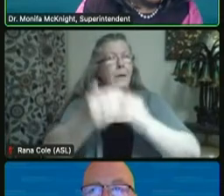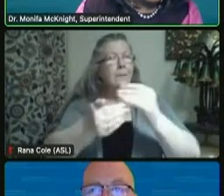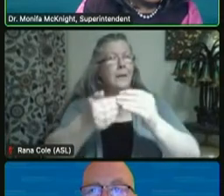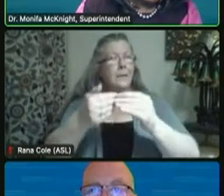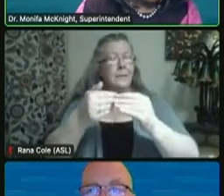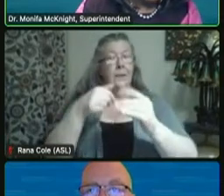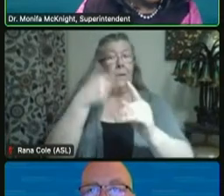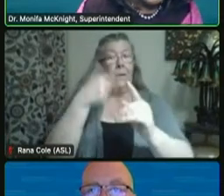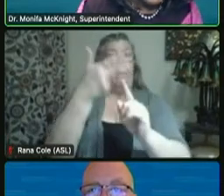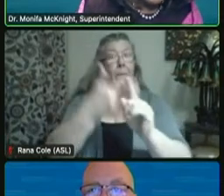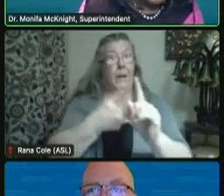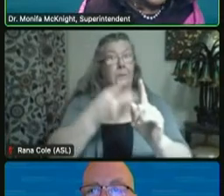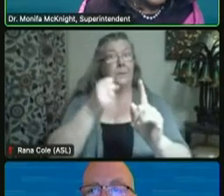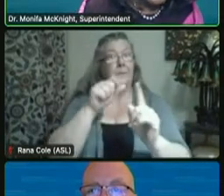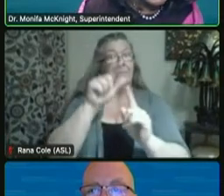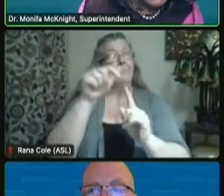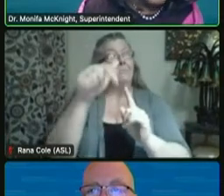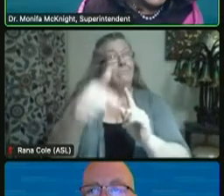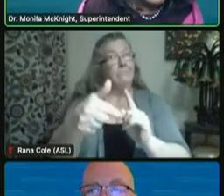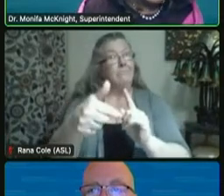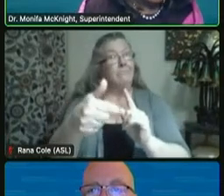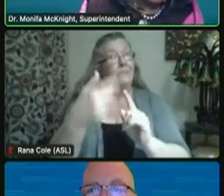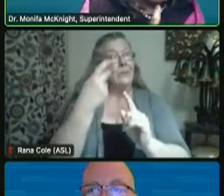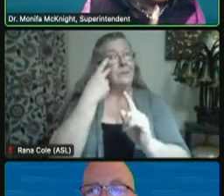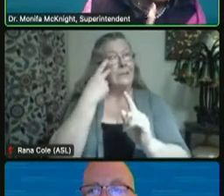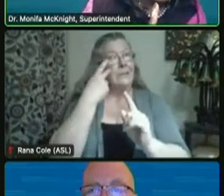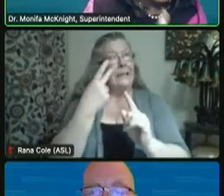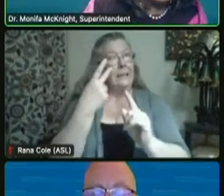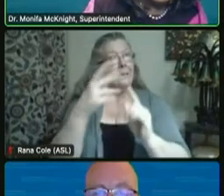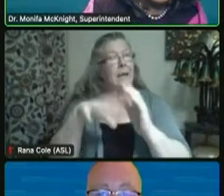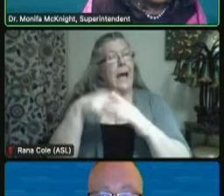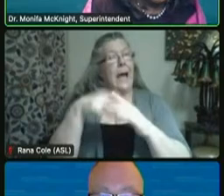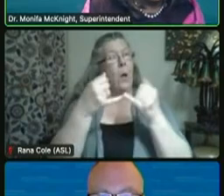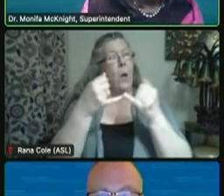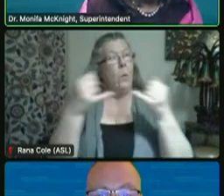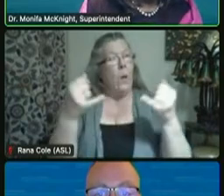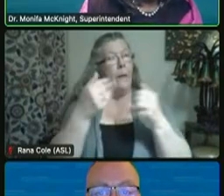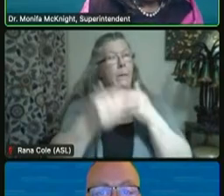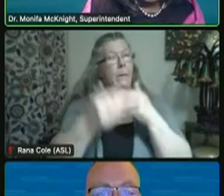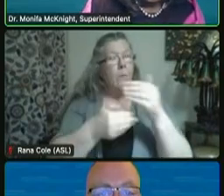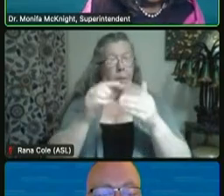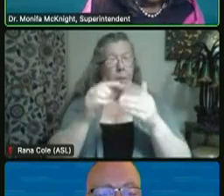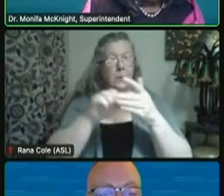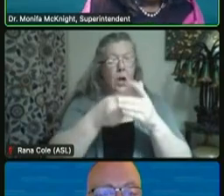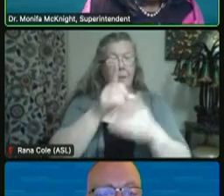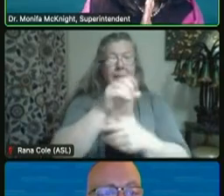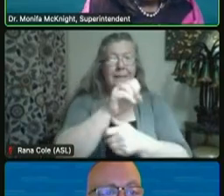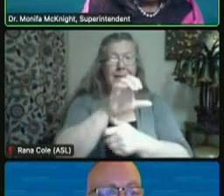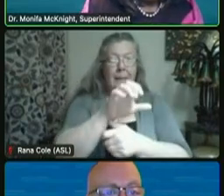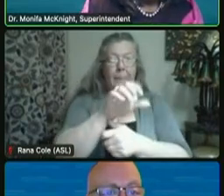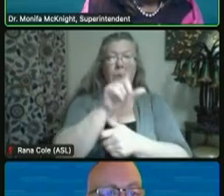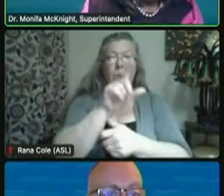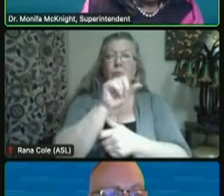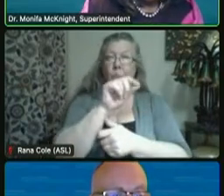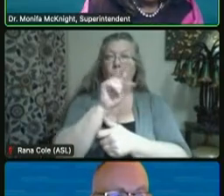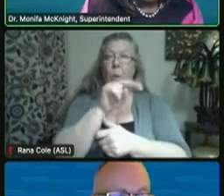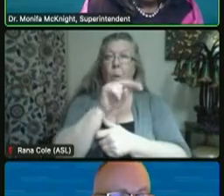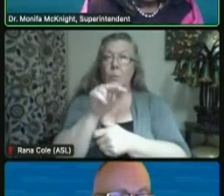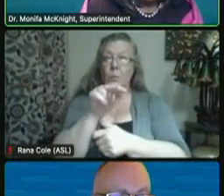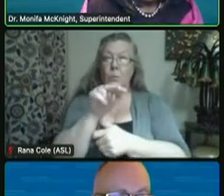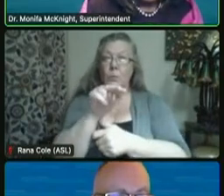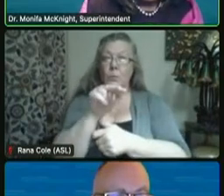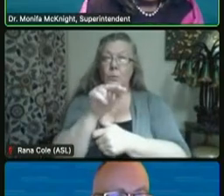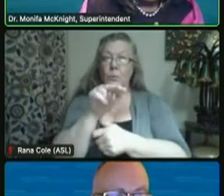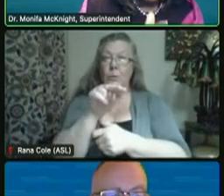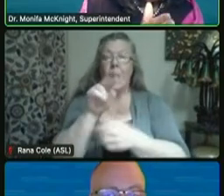we go through this process. So you'll see this very much outlined here, how the process begins in December 2022, which is when I release